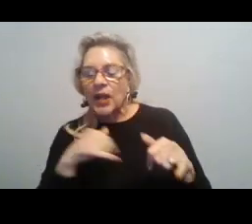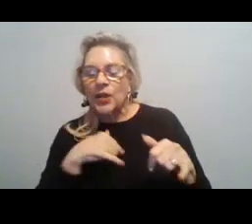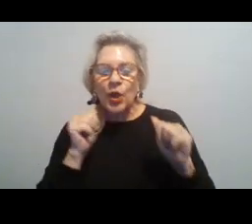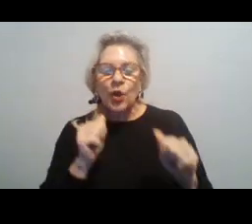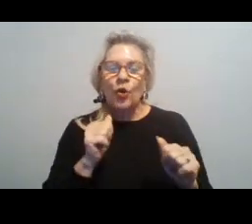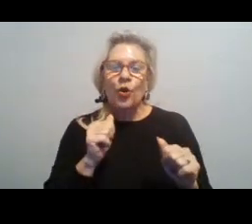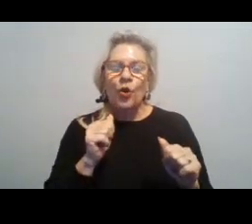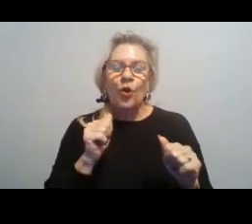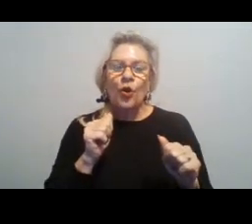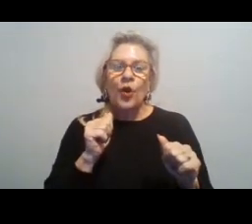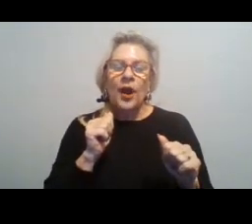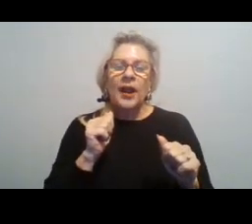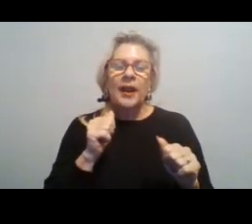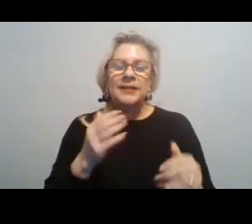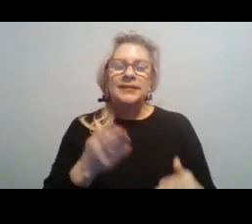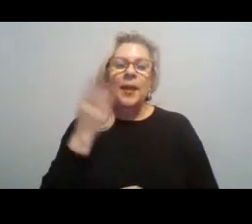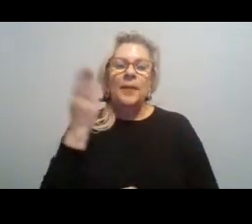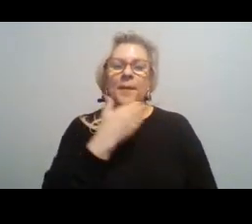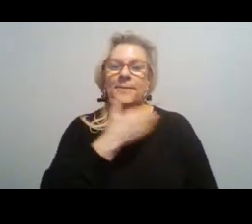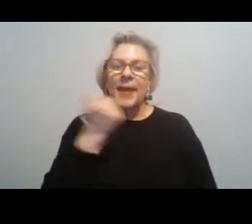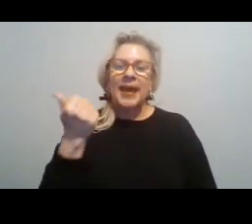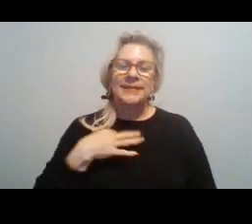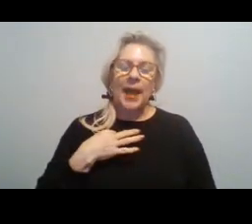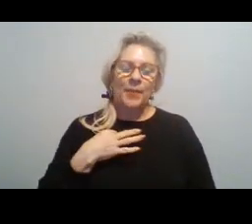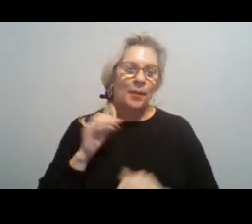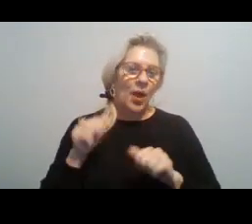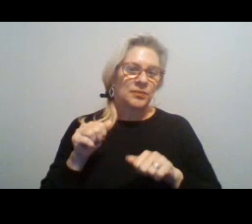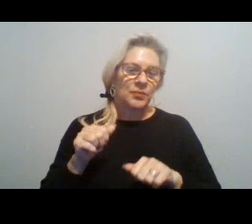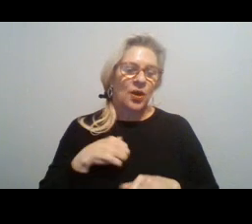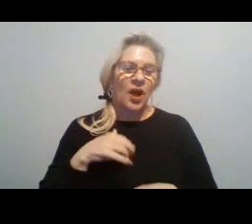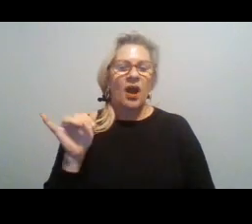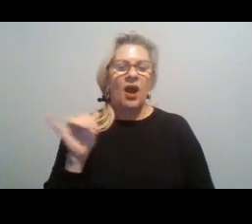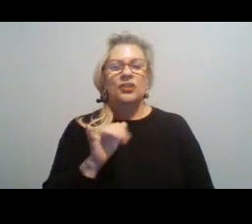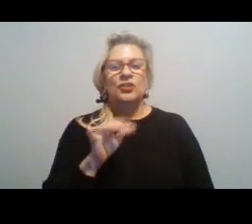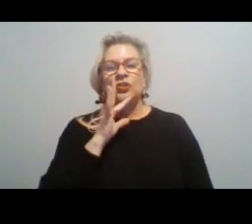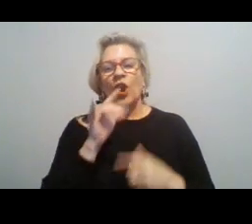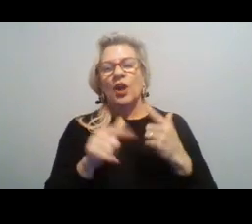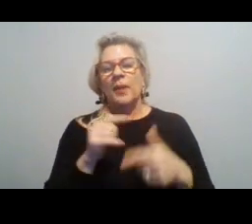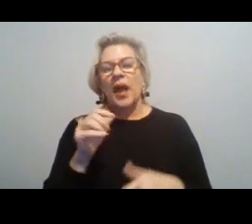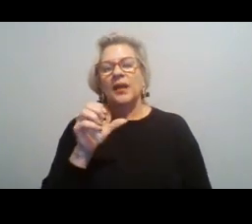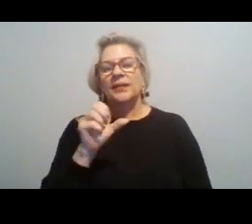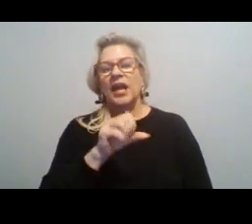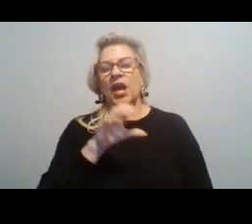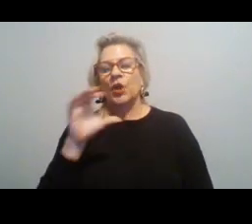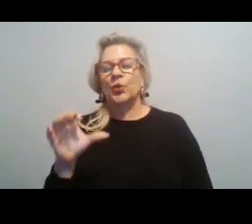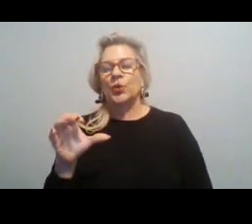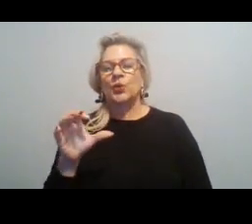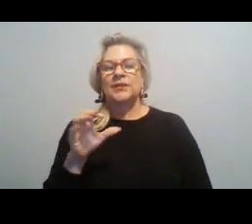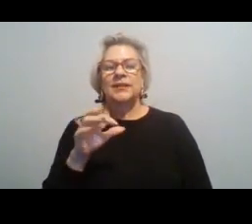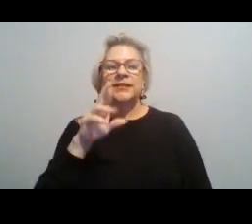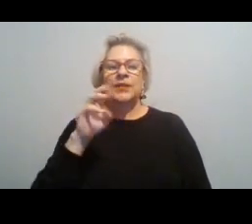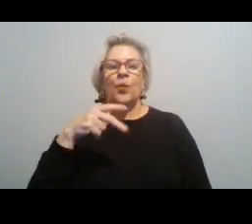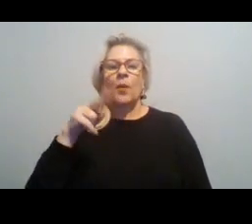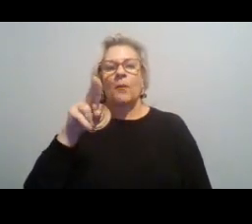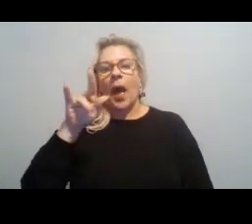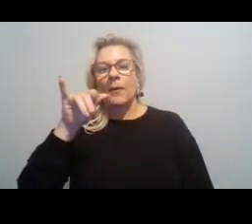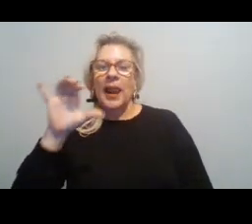best application possible. I often refer to Santa Cruz as the Republic of Santa Cruz.